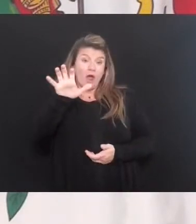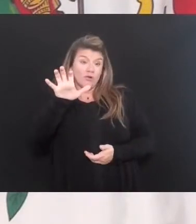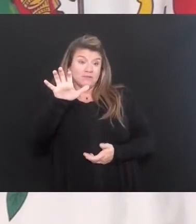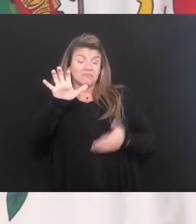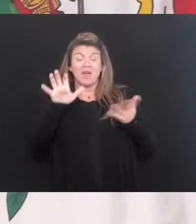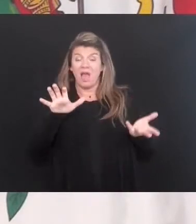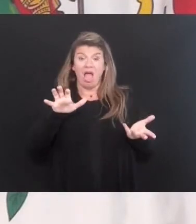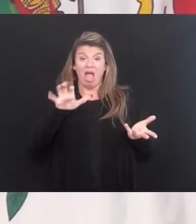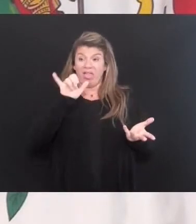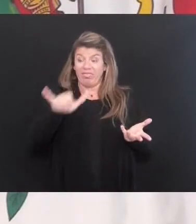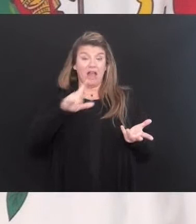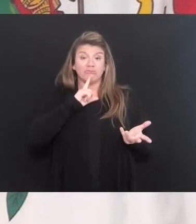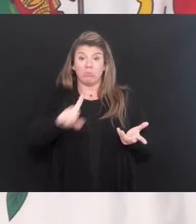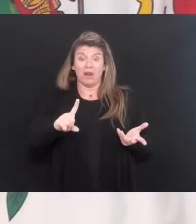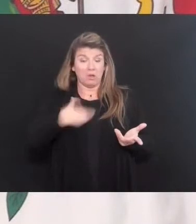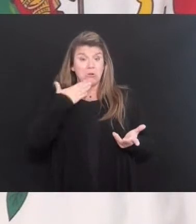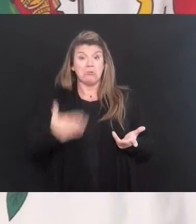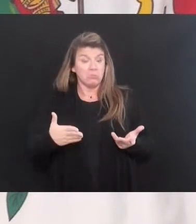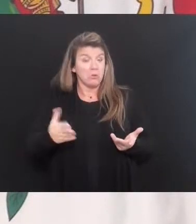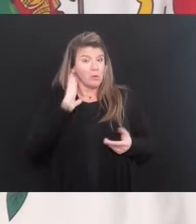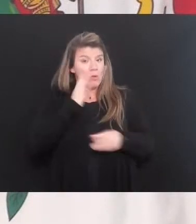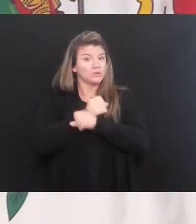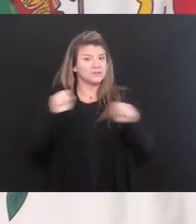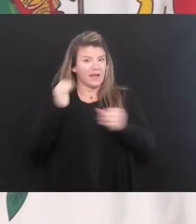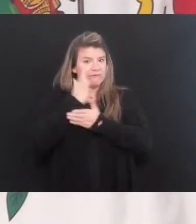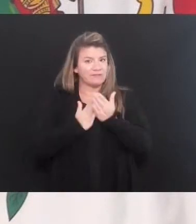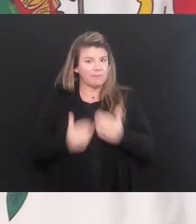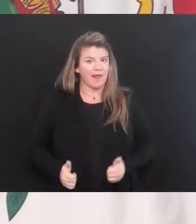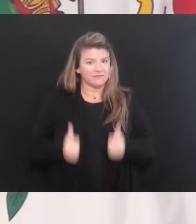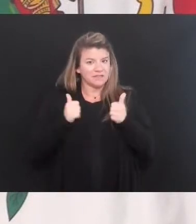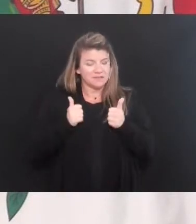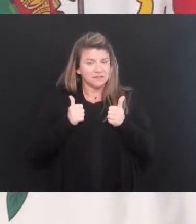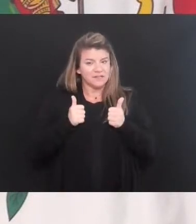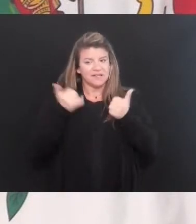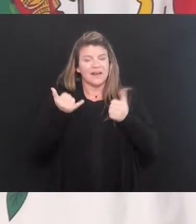no question that there's lives being saved and everything. We're